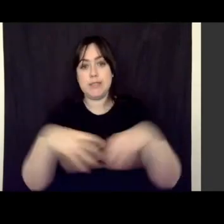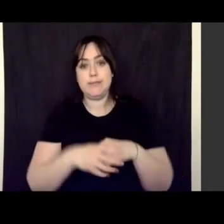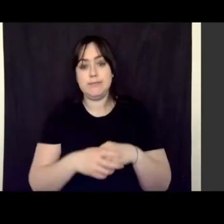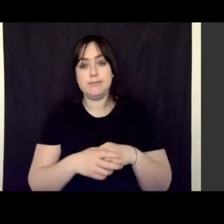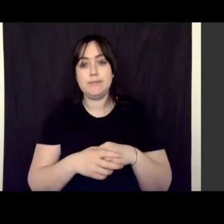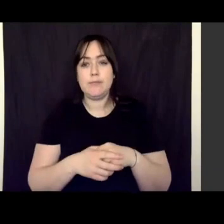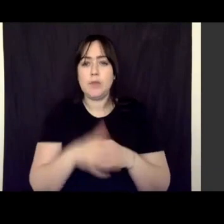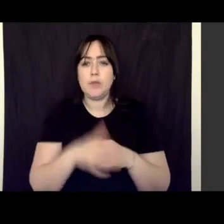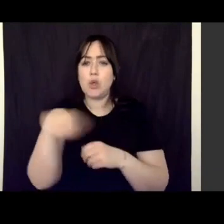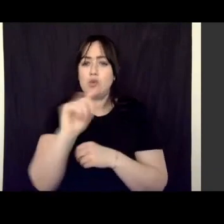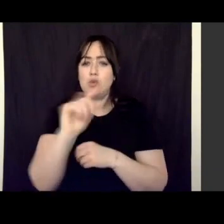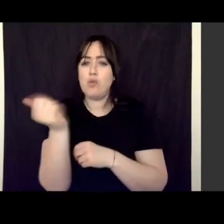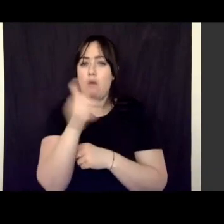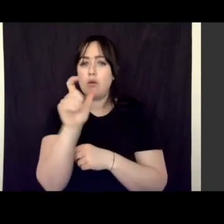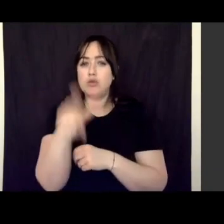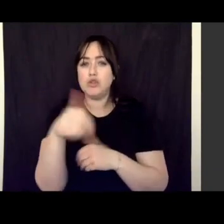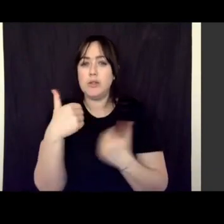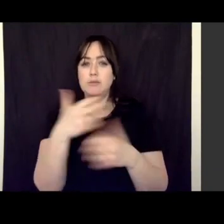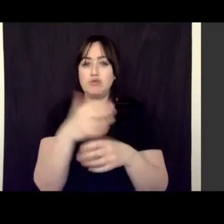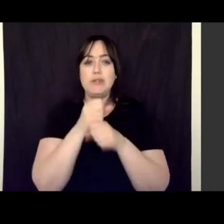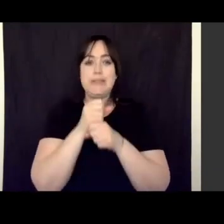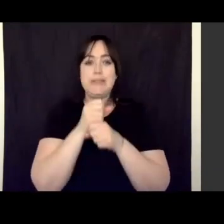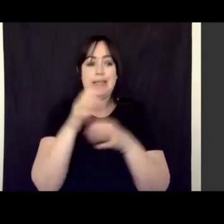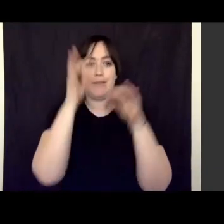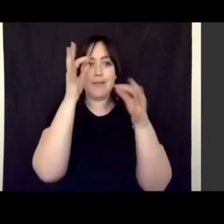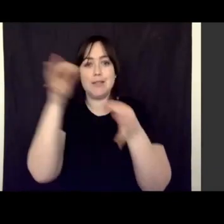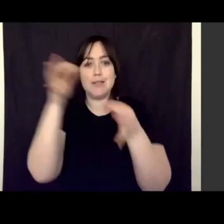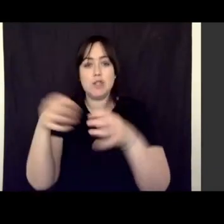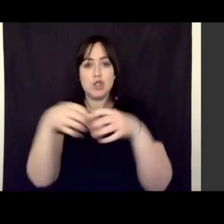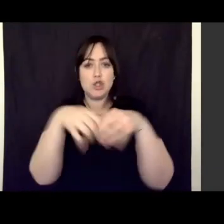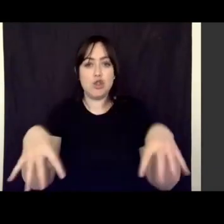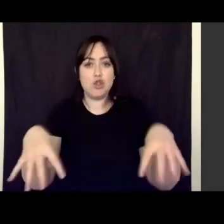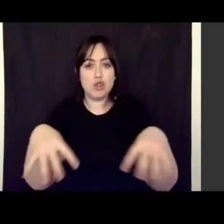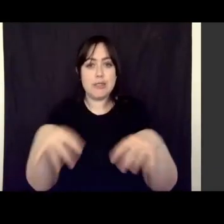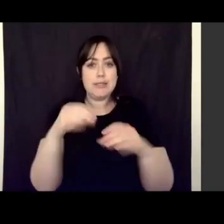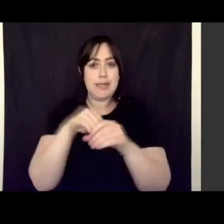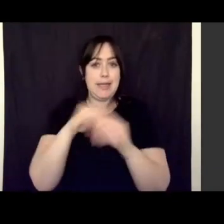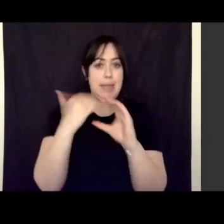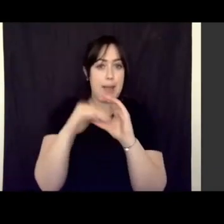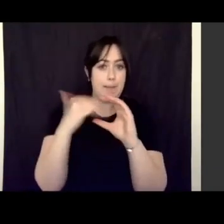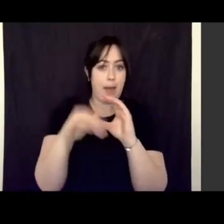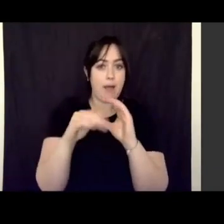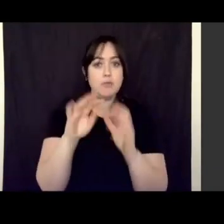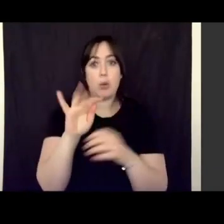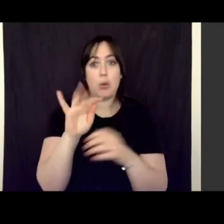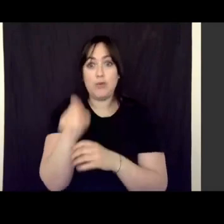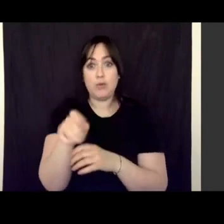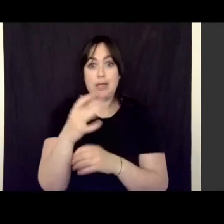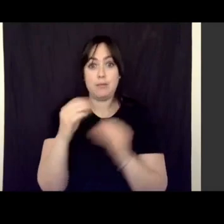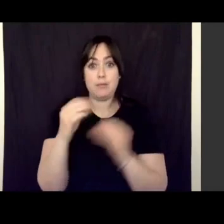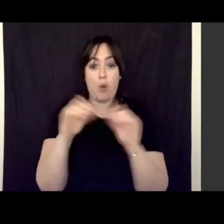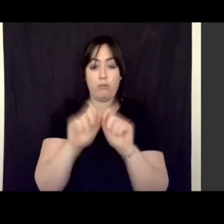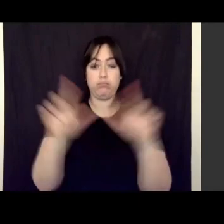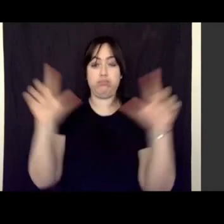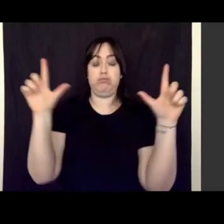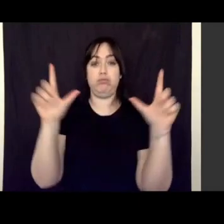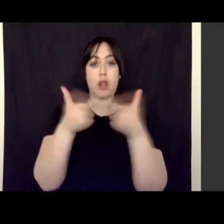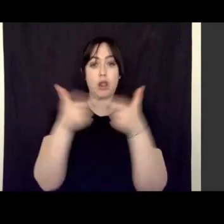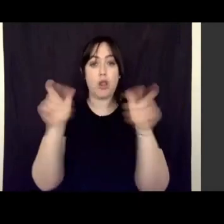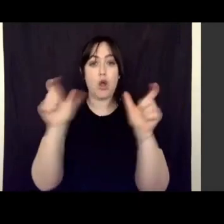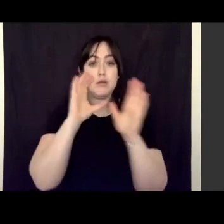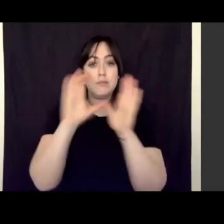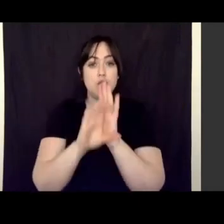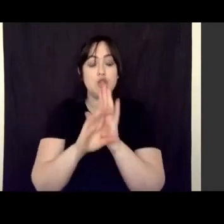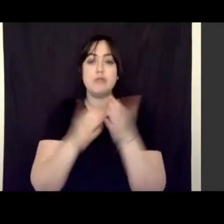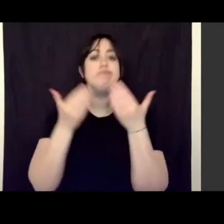the decision tree to be a bit larger, we welcome you to open that document now to have it as a resource. And the